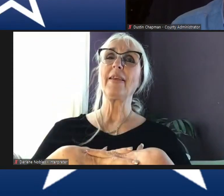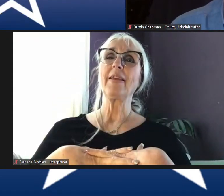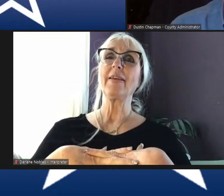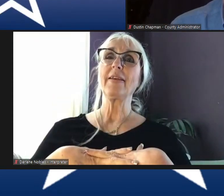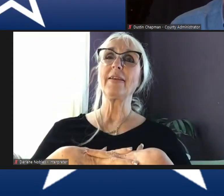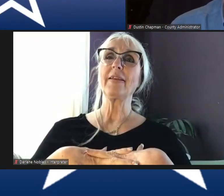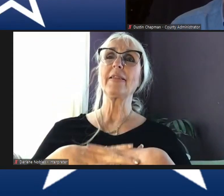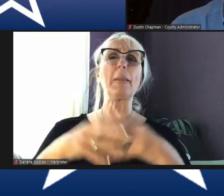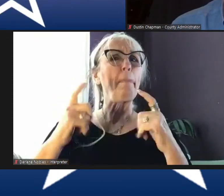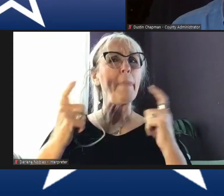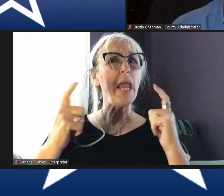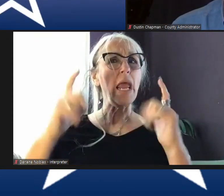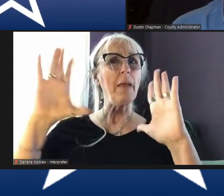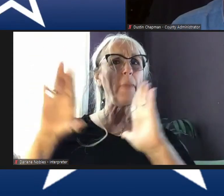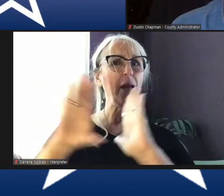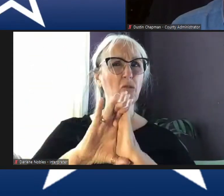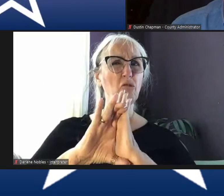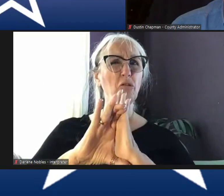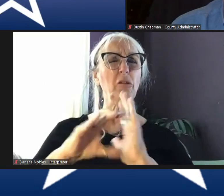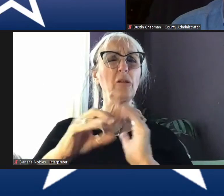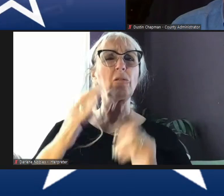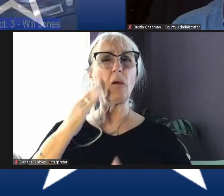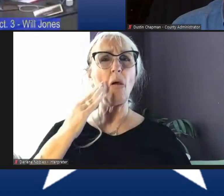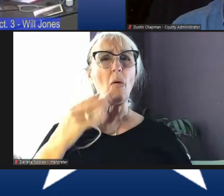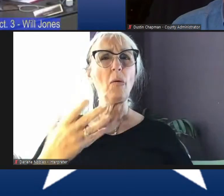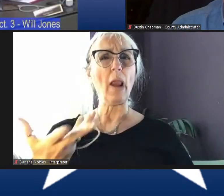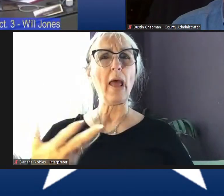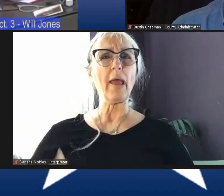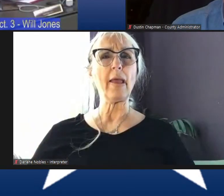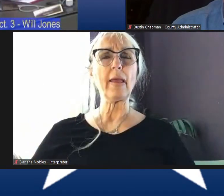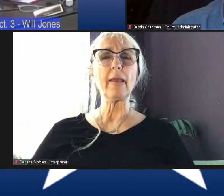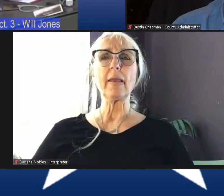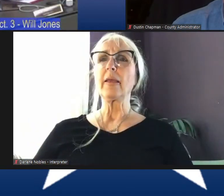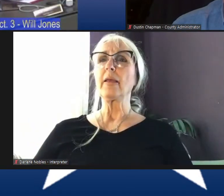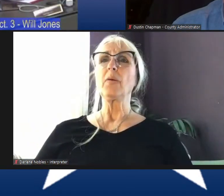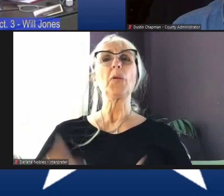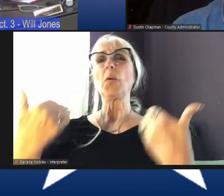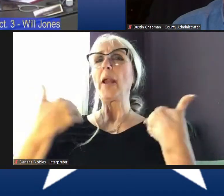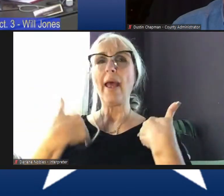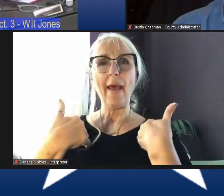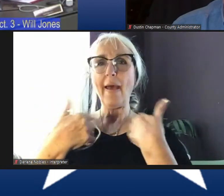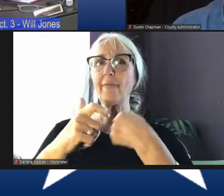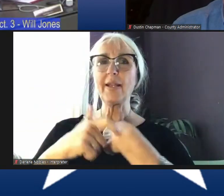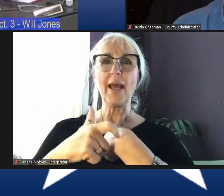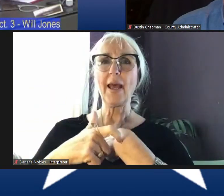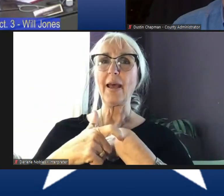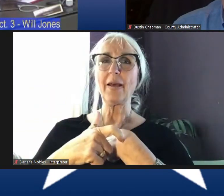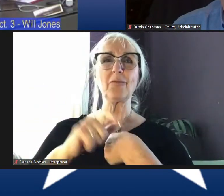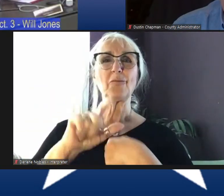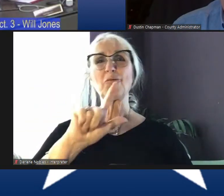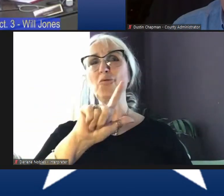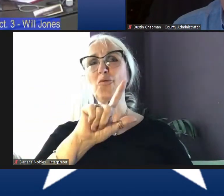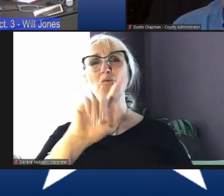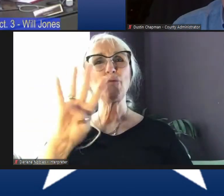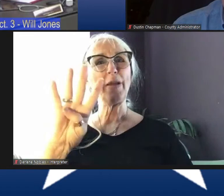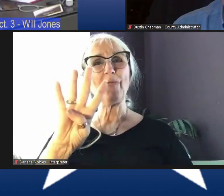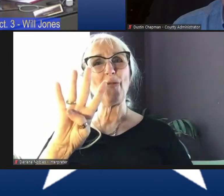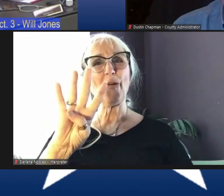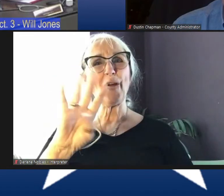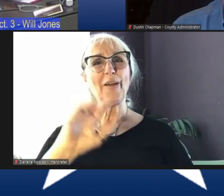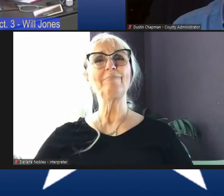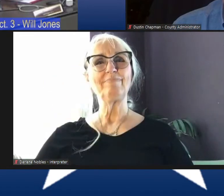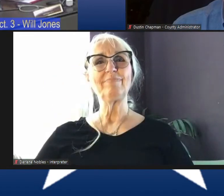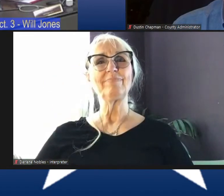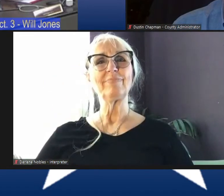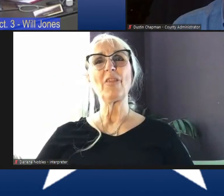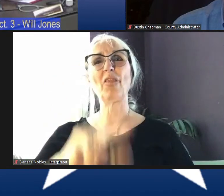picture type things. We won't have time in 24. That's true. In 3